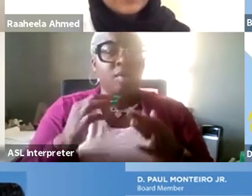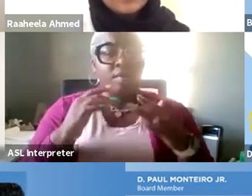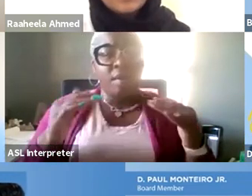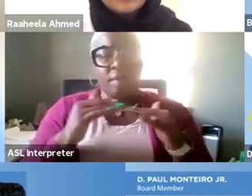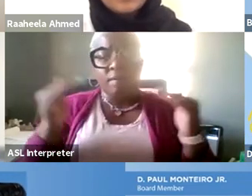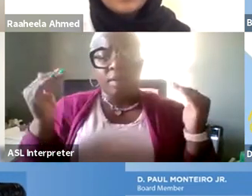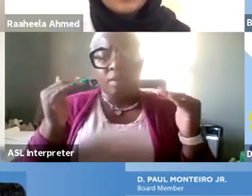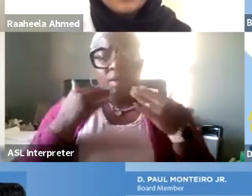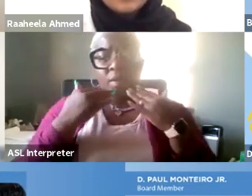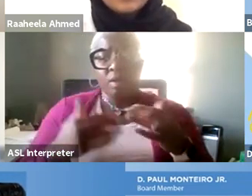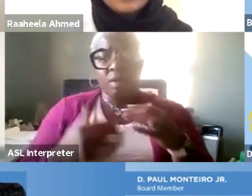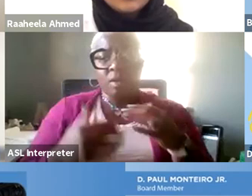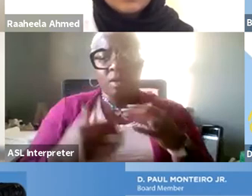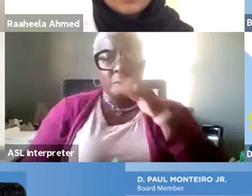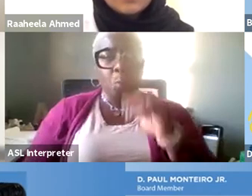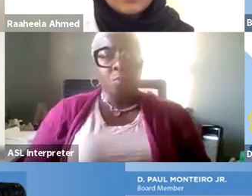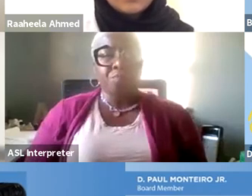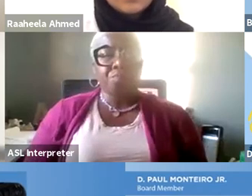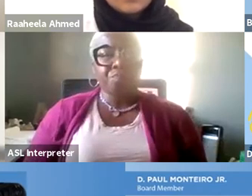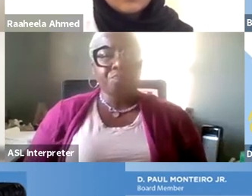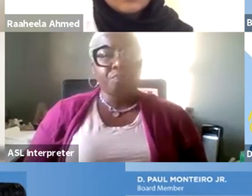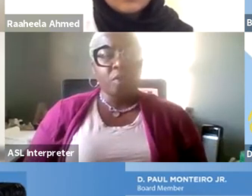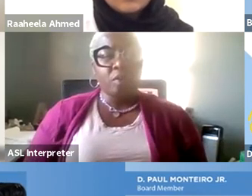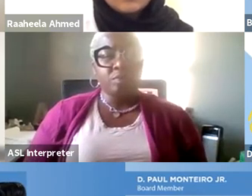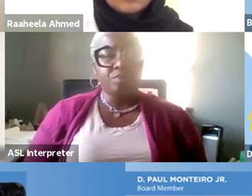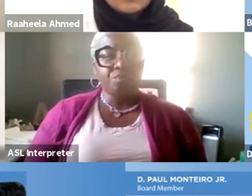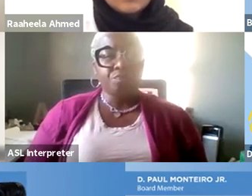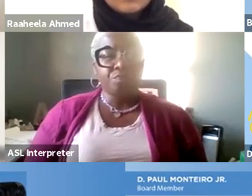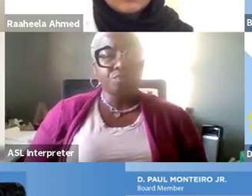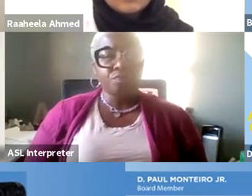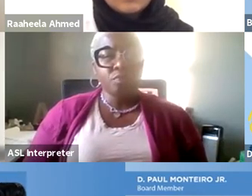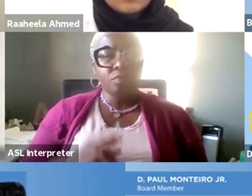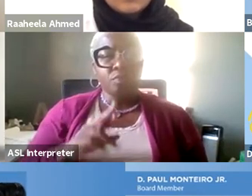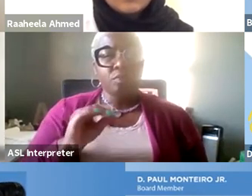you, Ms. Narr. Rodney Vaughn.